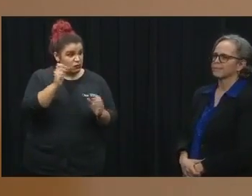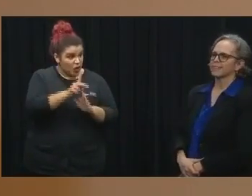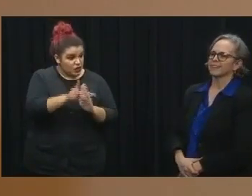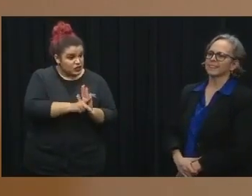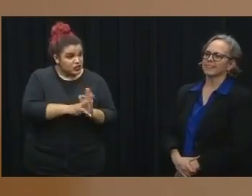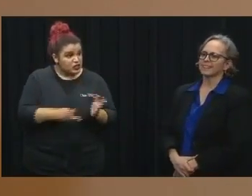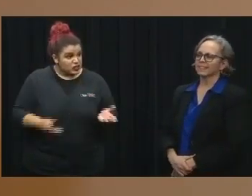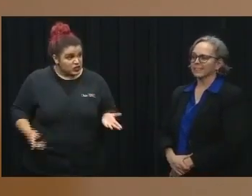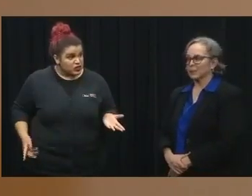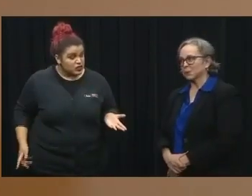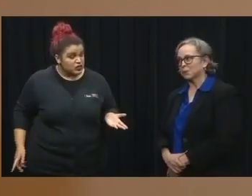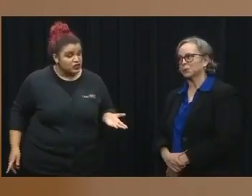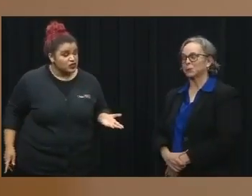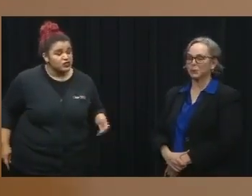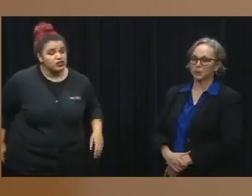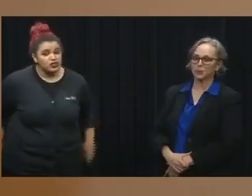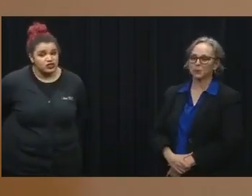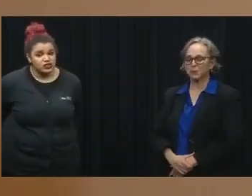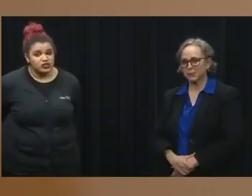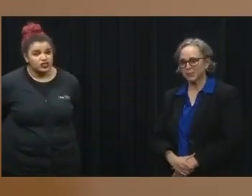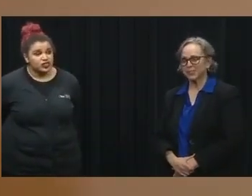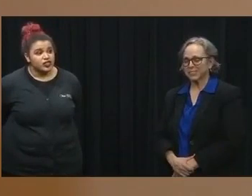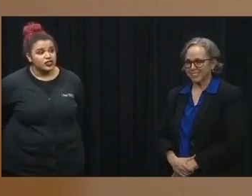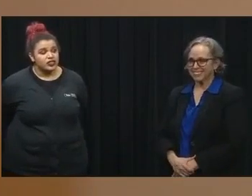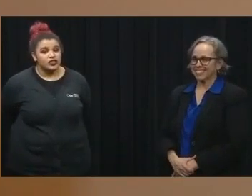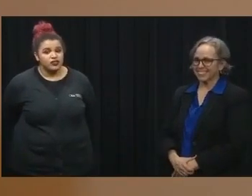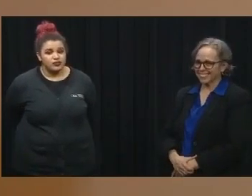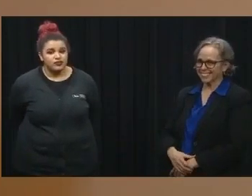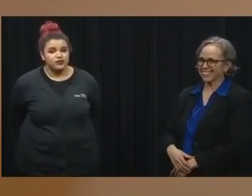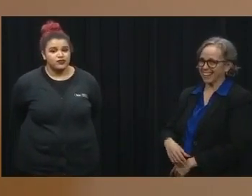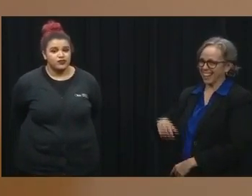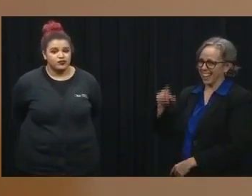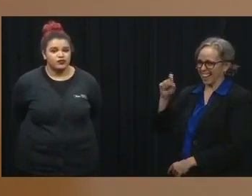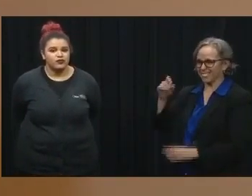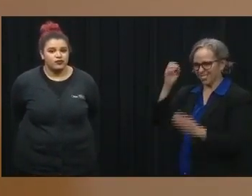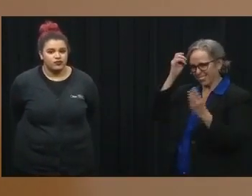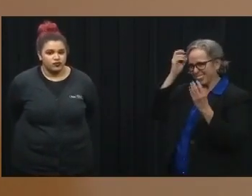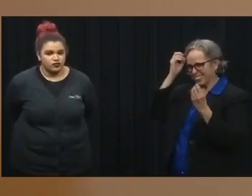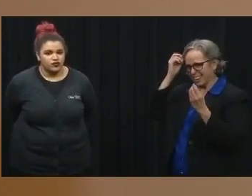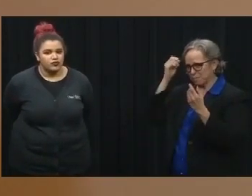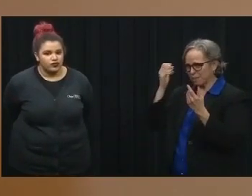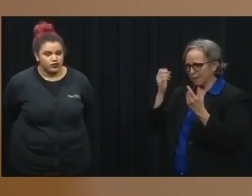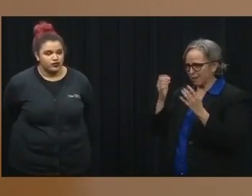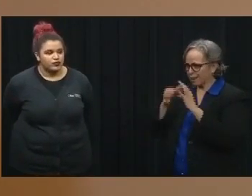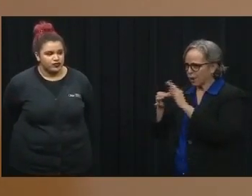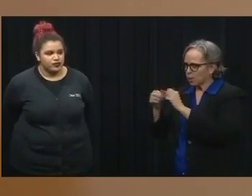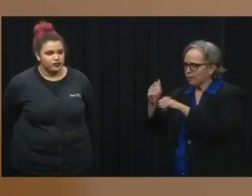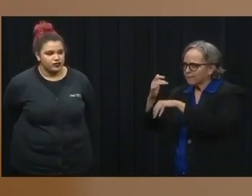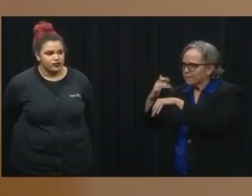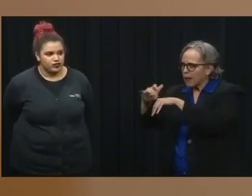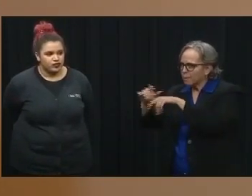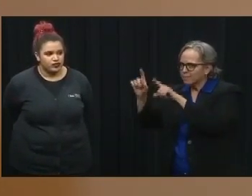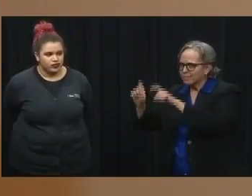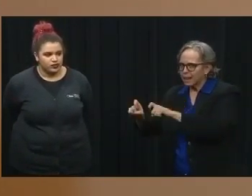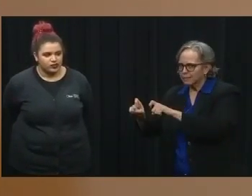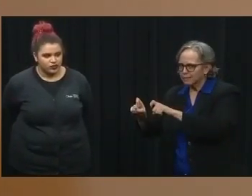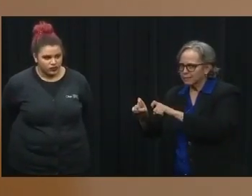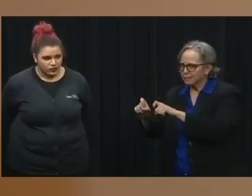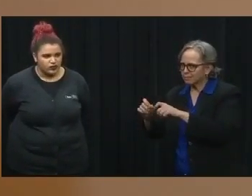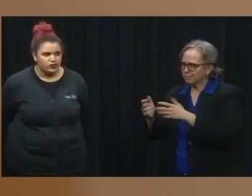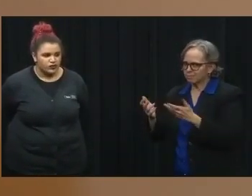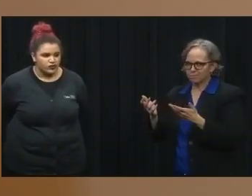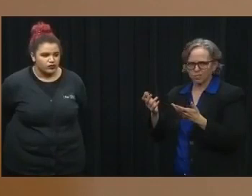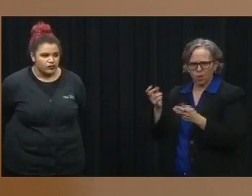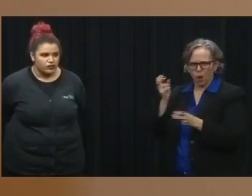is available. It's very, very hard, as I said all along, to draw any conclusions about our state when we were one of the